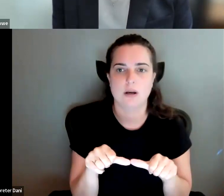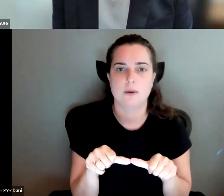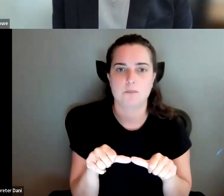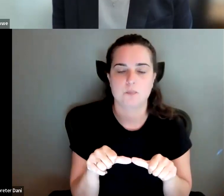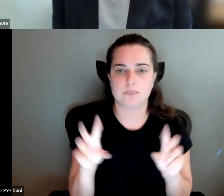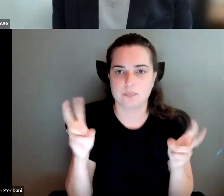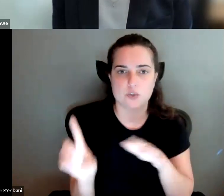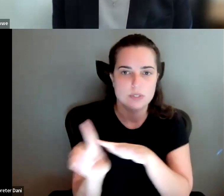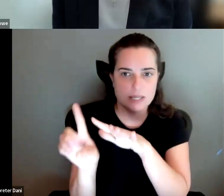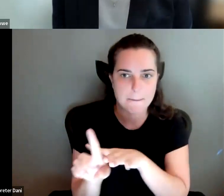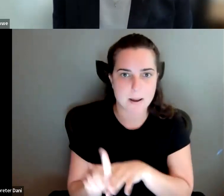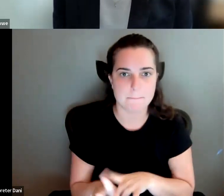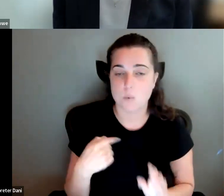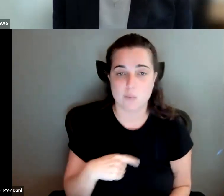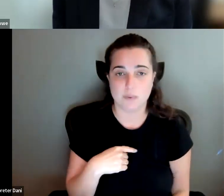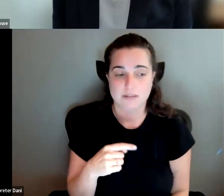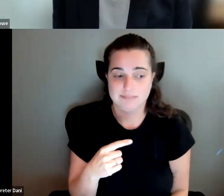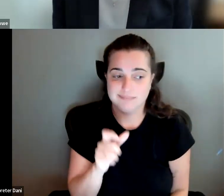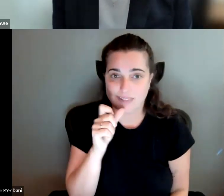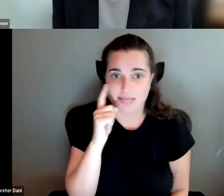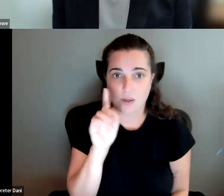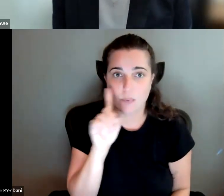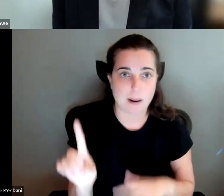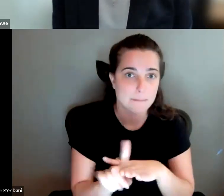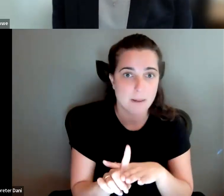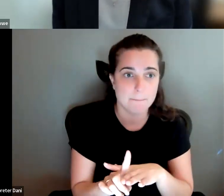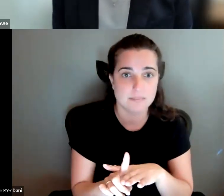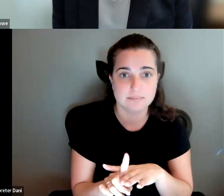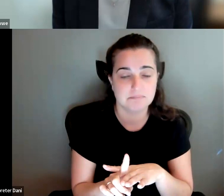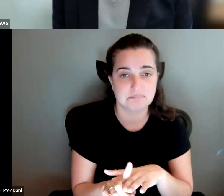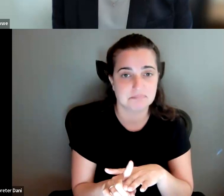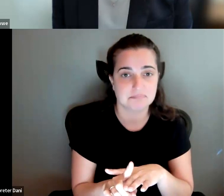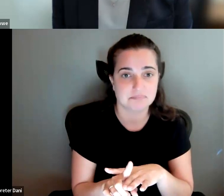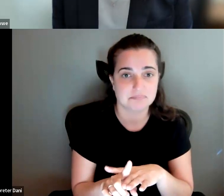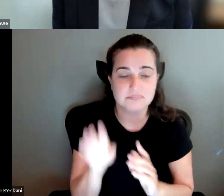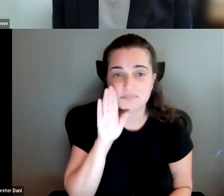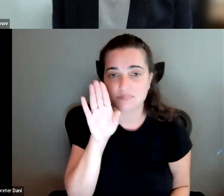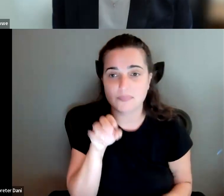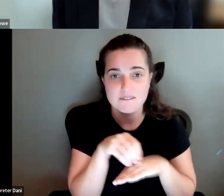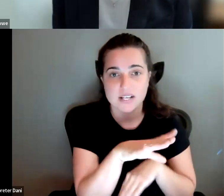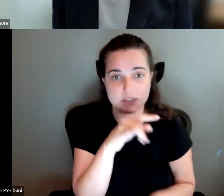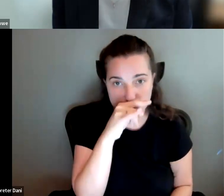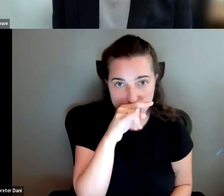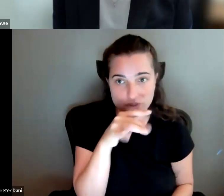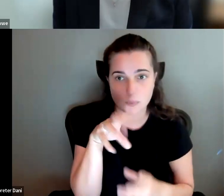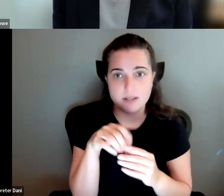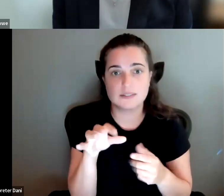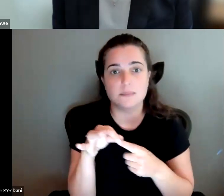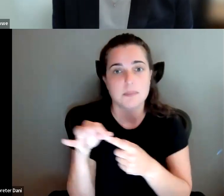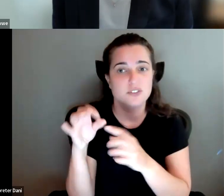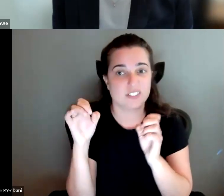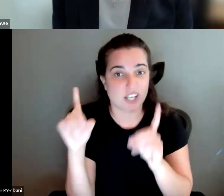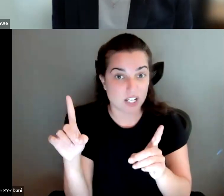we didn't think would come up, that would be affecting children who are in special education,